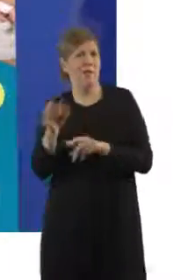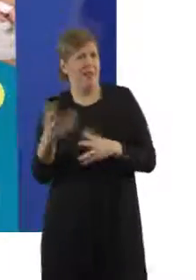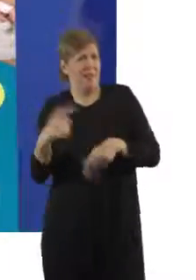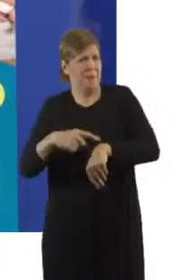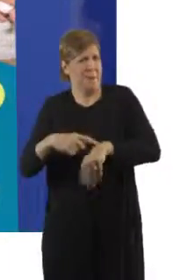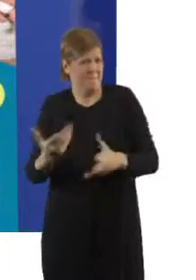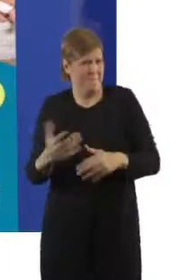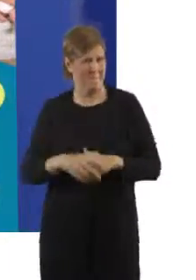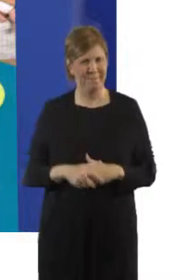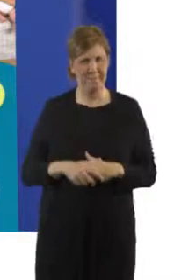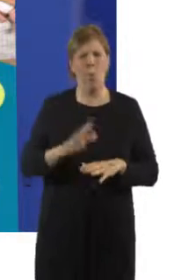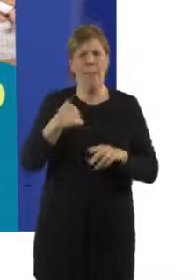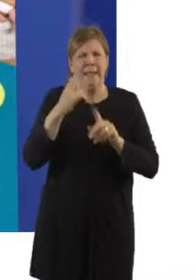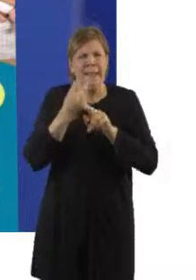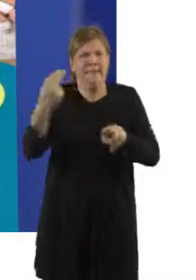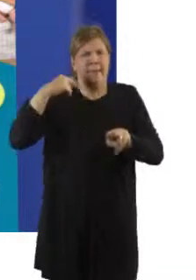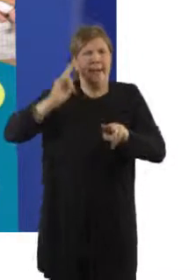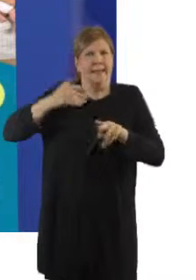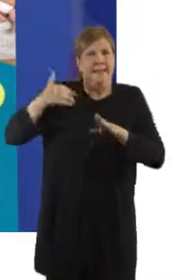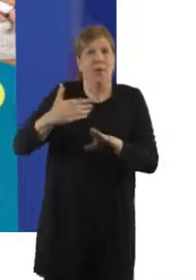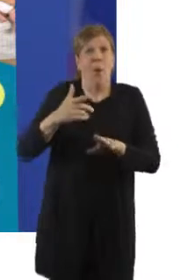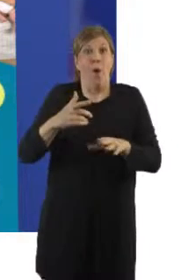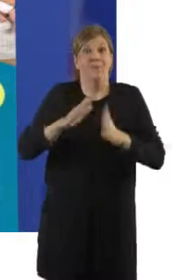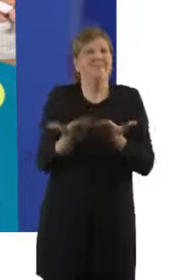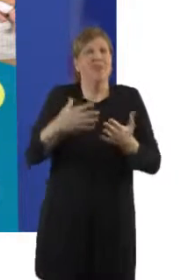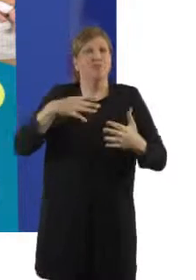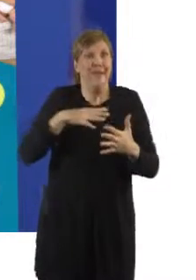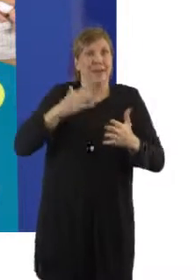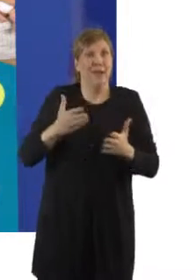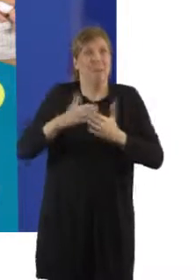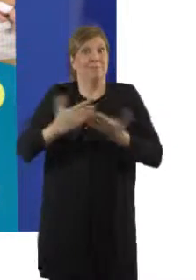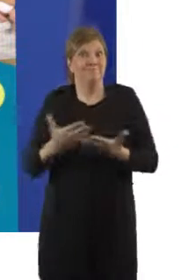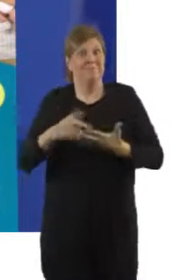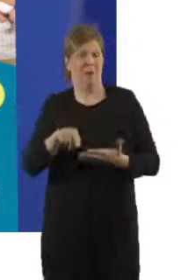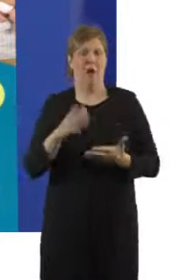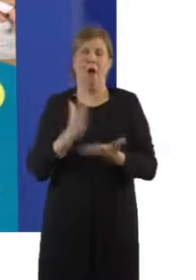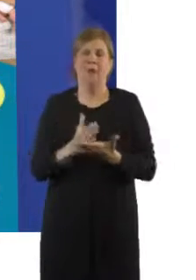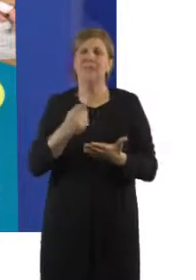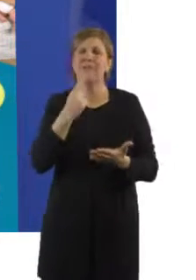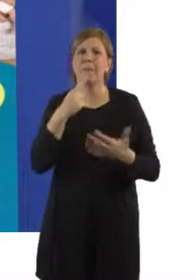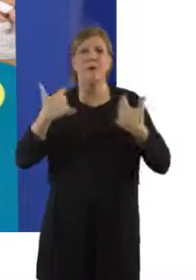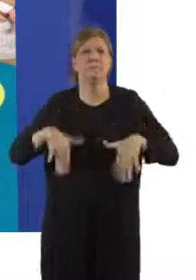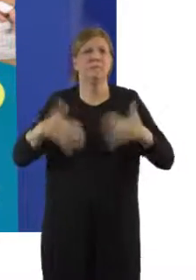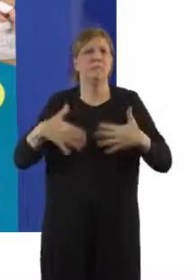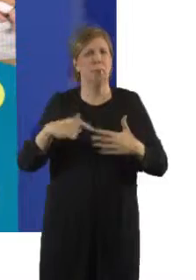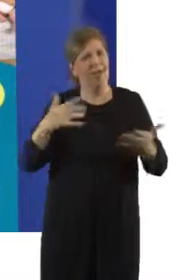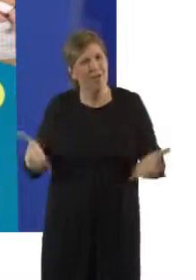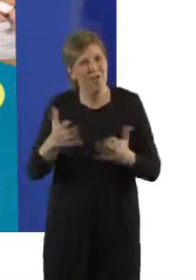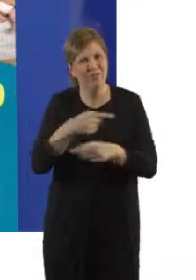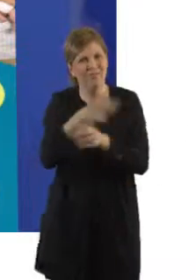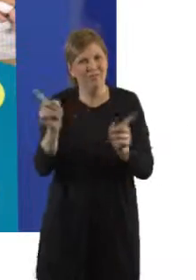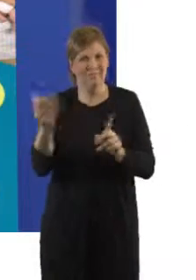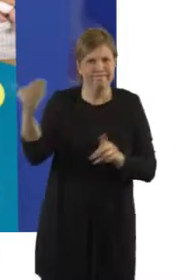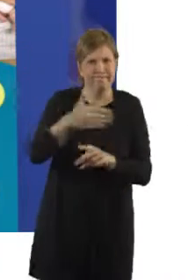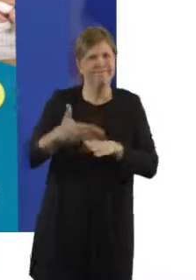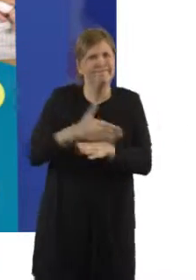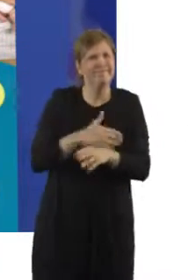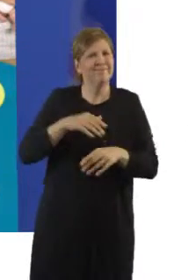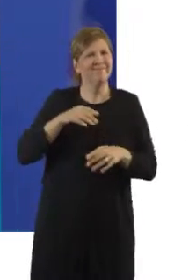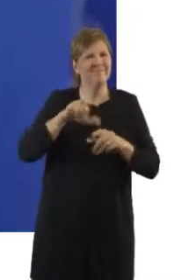Baby is the best source of information for pregnancy. We'd encourage mums to attend antenatal classes and breastfeeding workshops. Keep